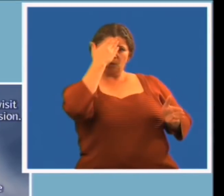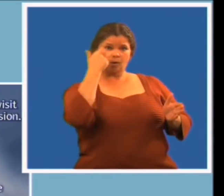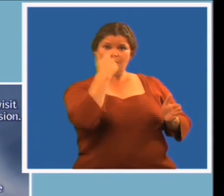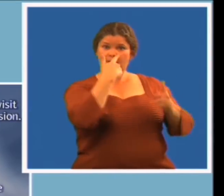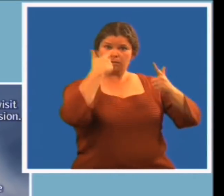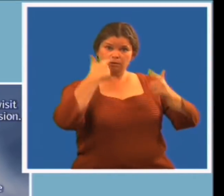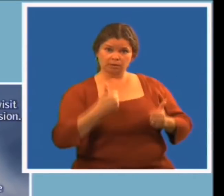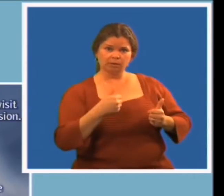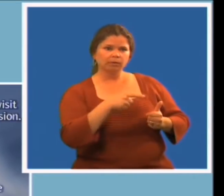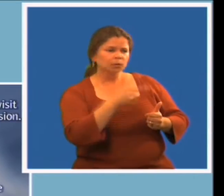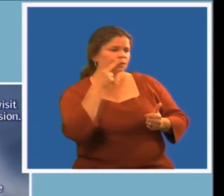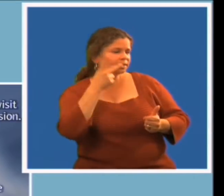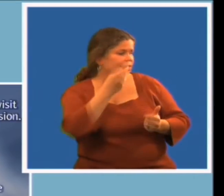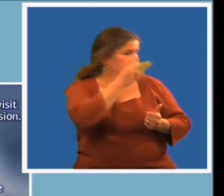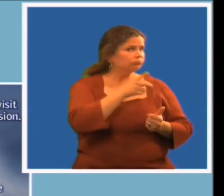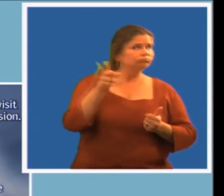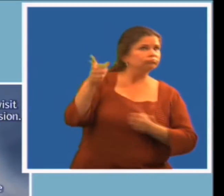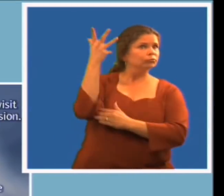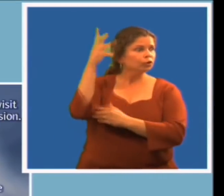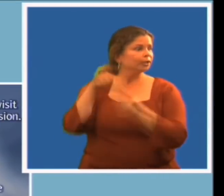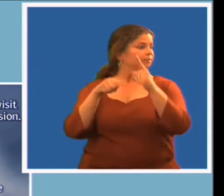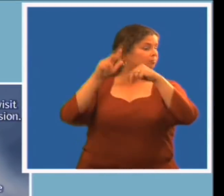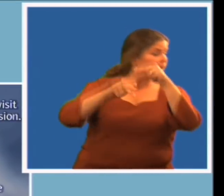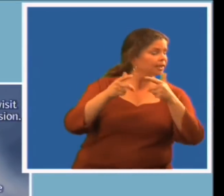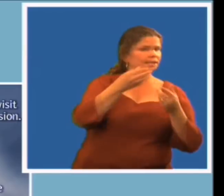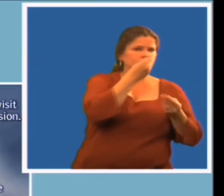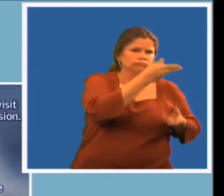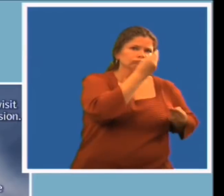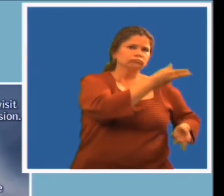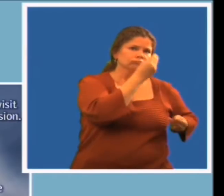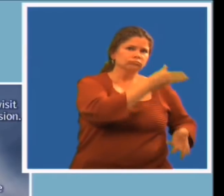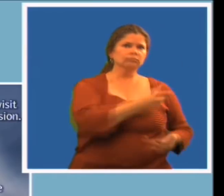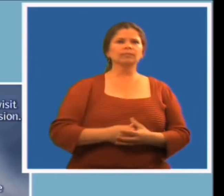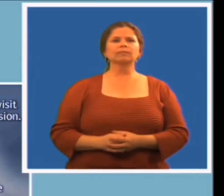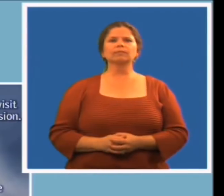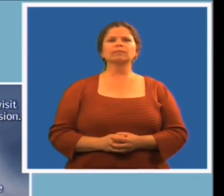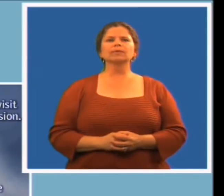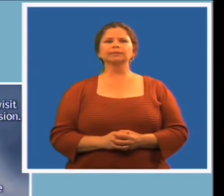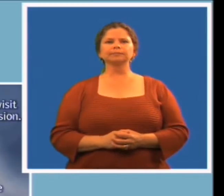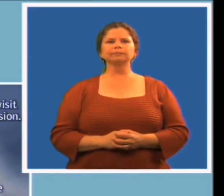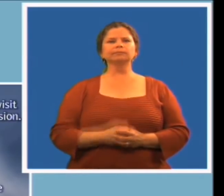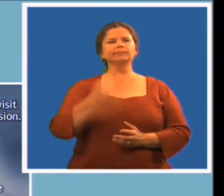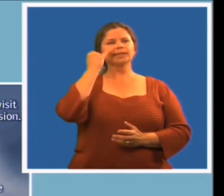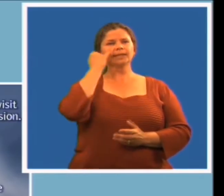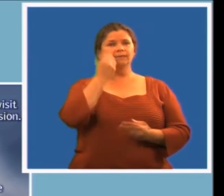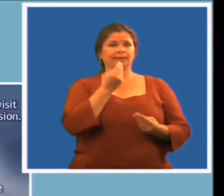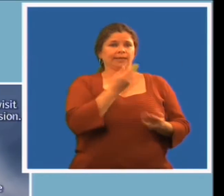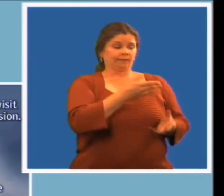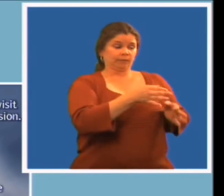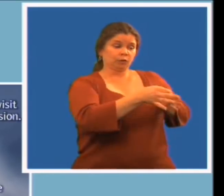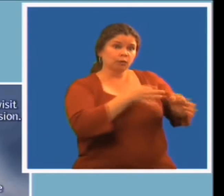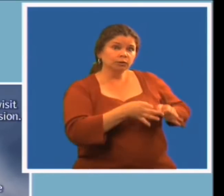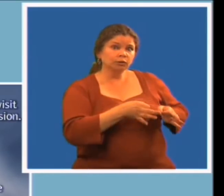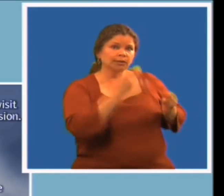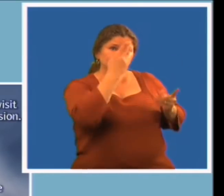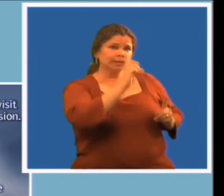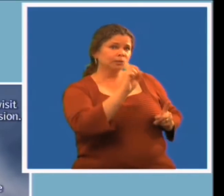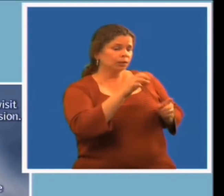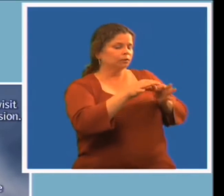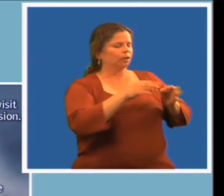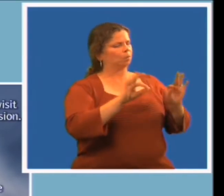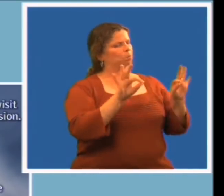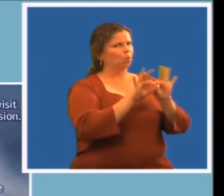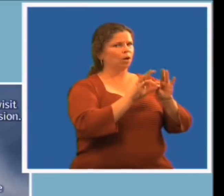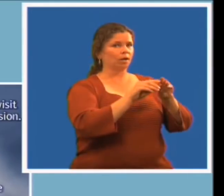of the environment to orient the person with a vision loss. Do so as you approach the landmark. If